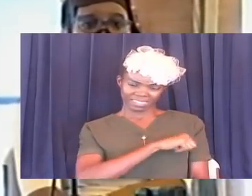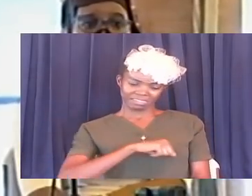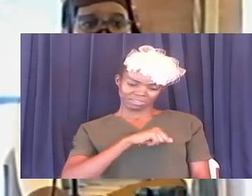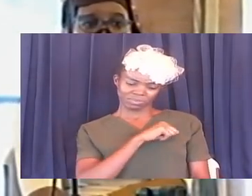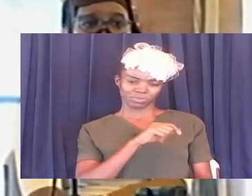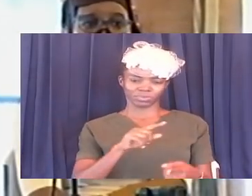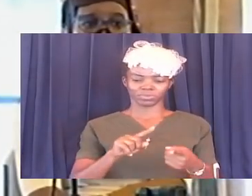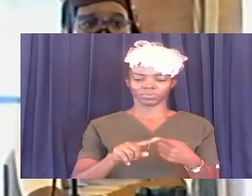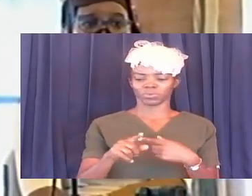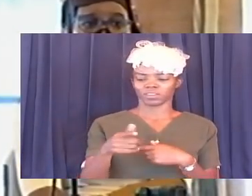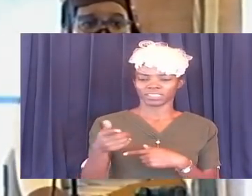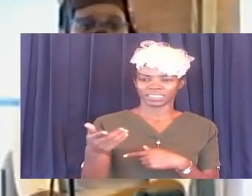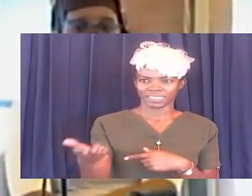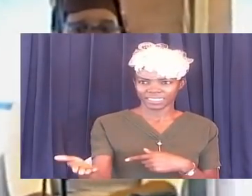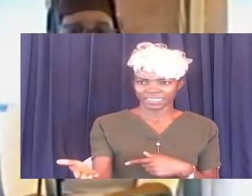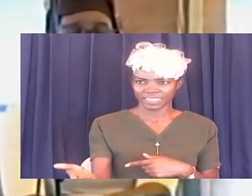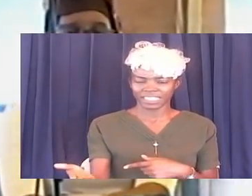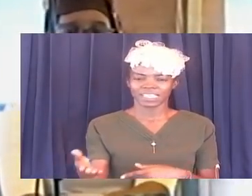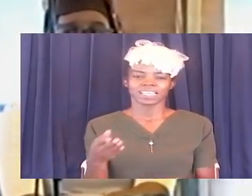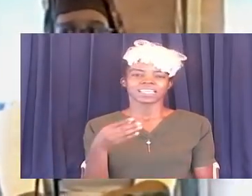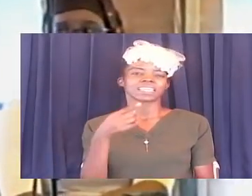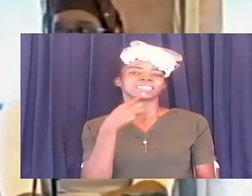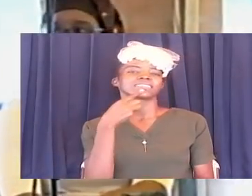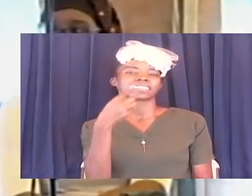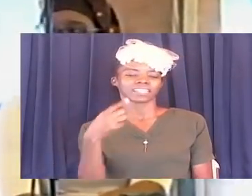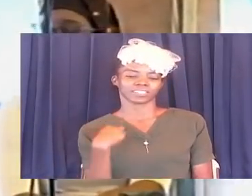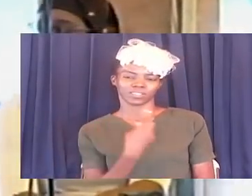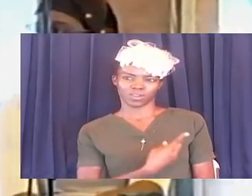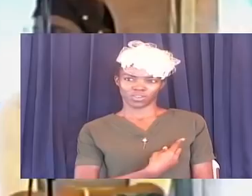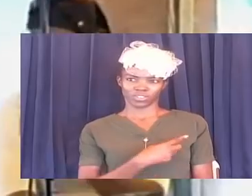it tells us to rejoice.